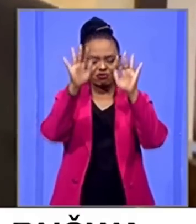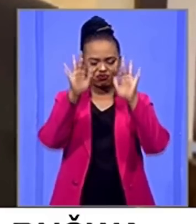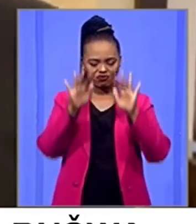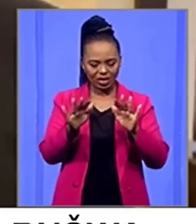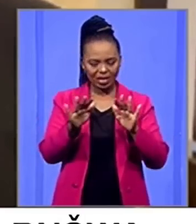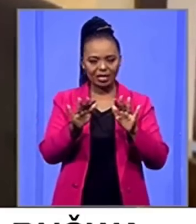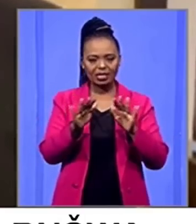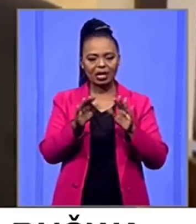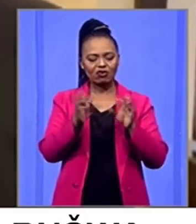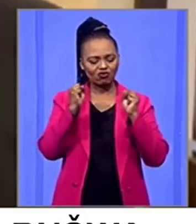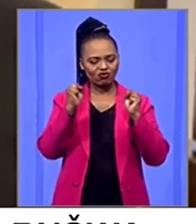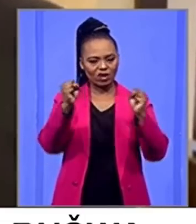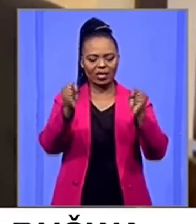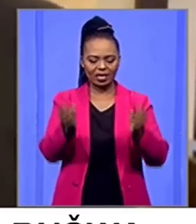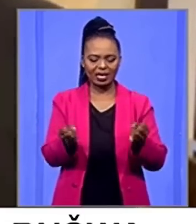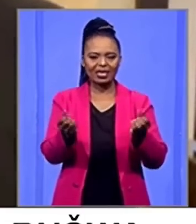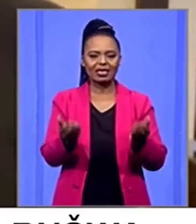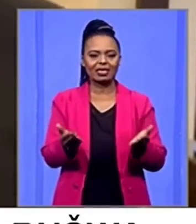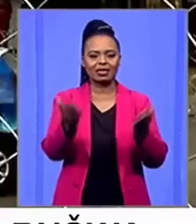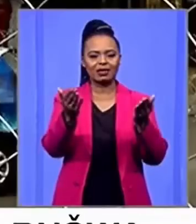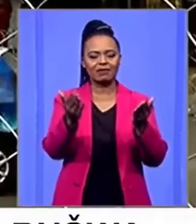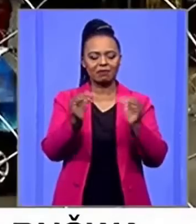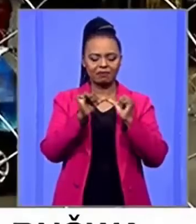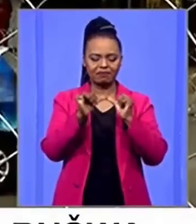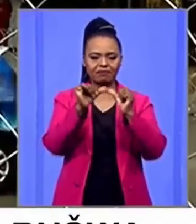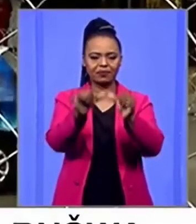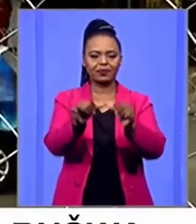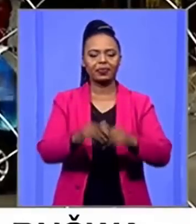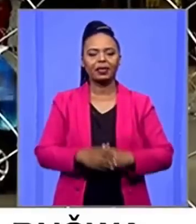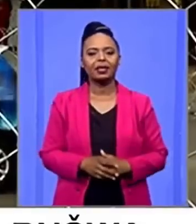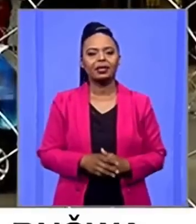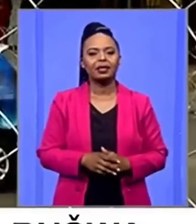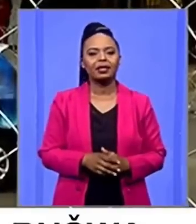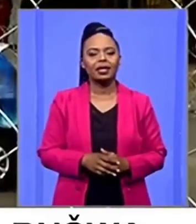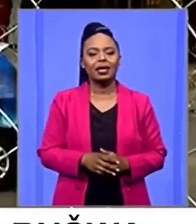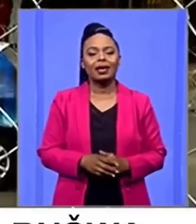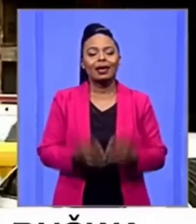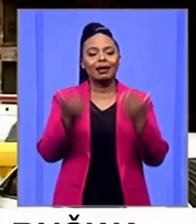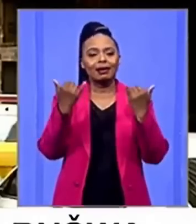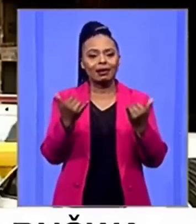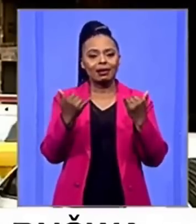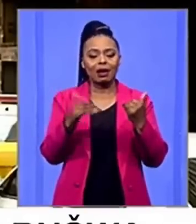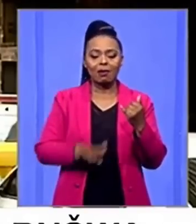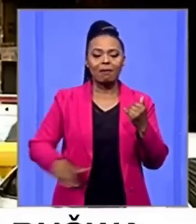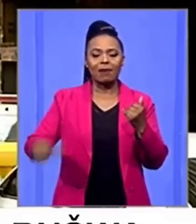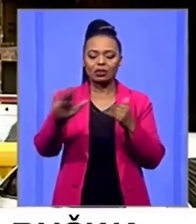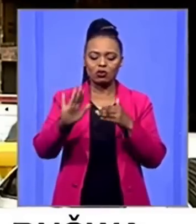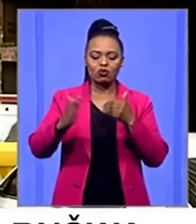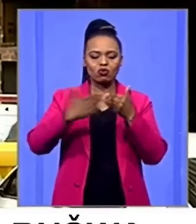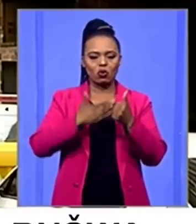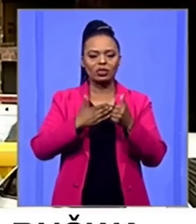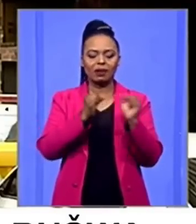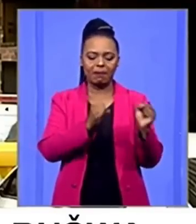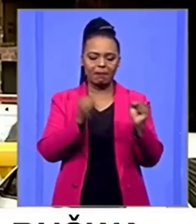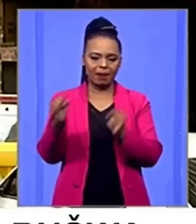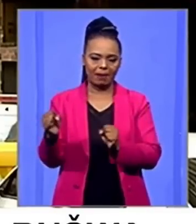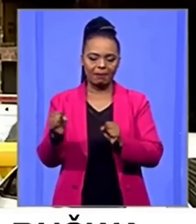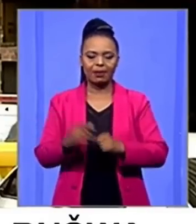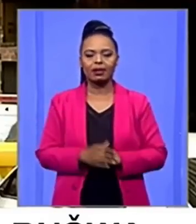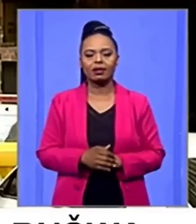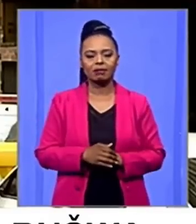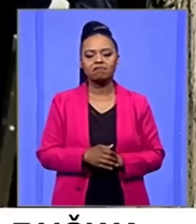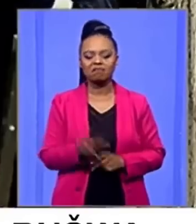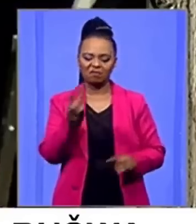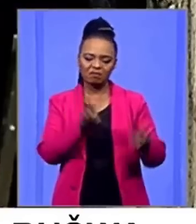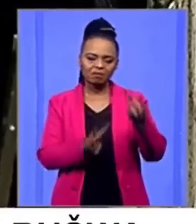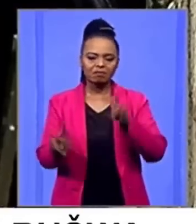be given limitlessly and in abundance. Lefelo leno le santse le tswetswe mme le ka fa tlase ga tlhokomelo ya batlhankela ba